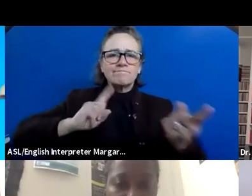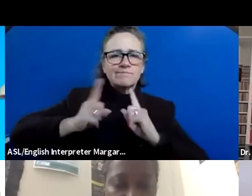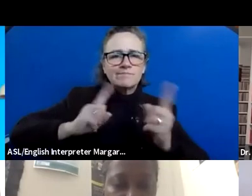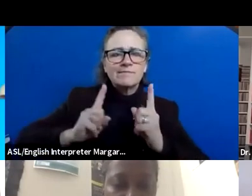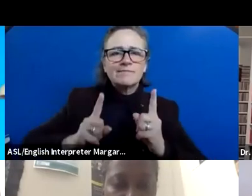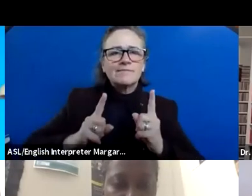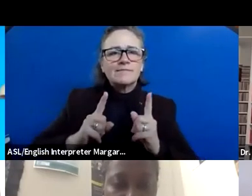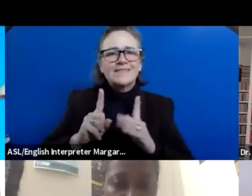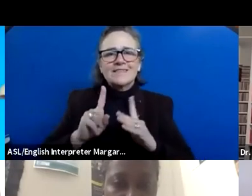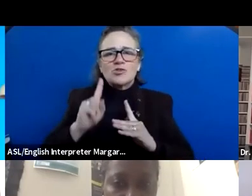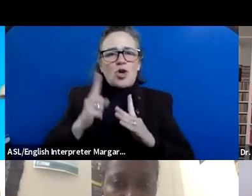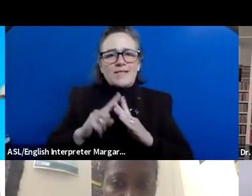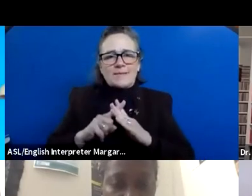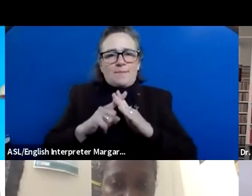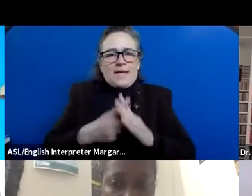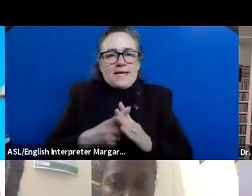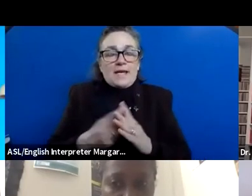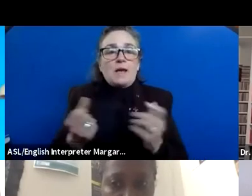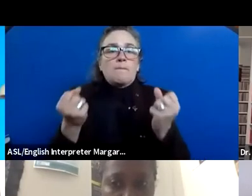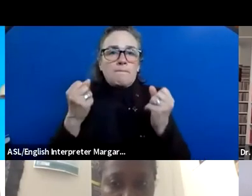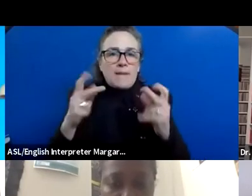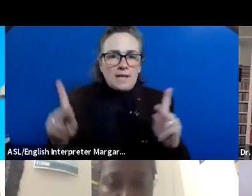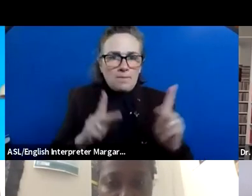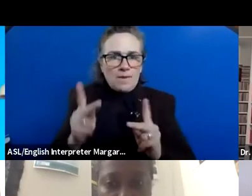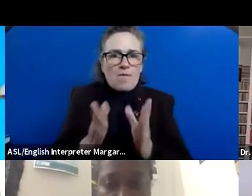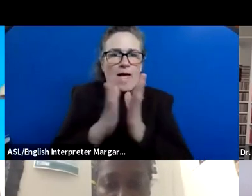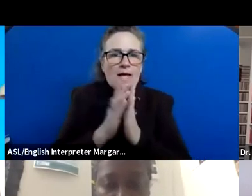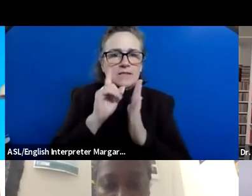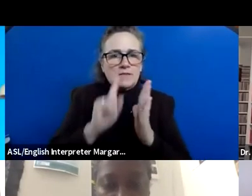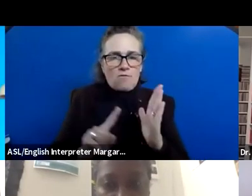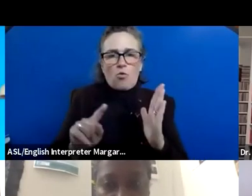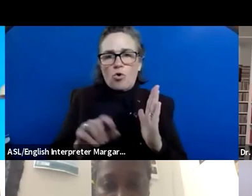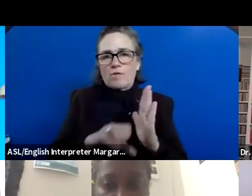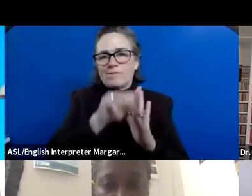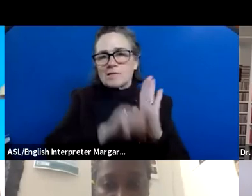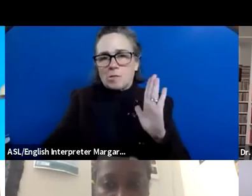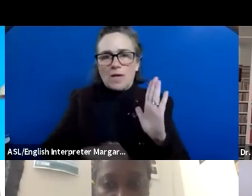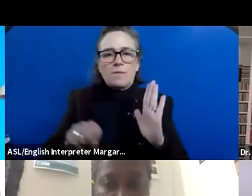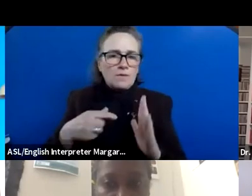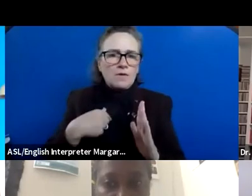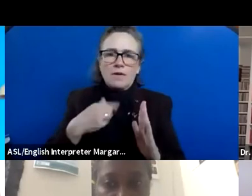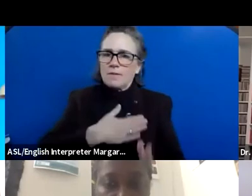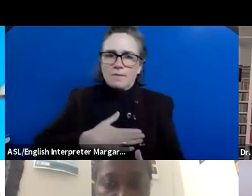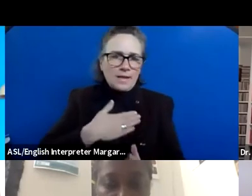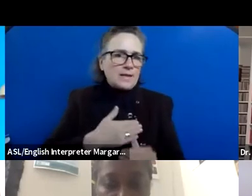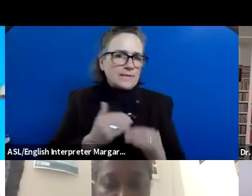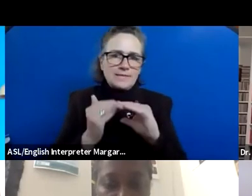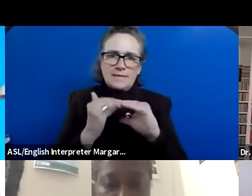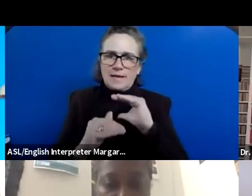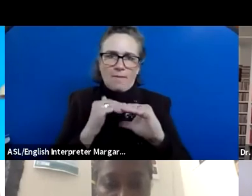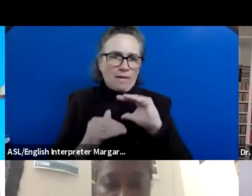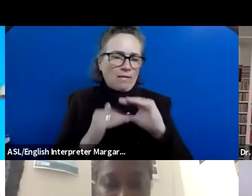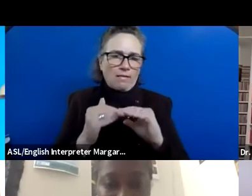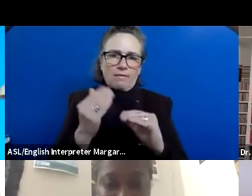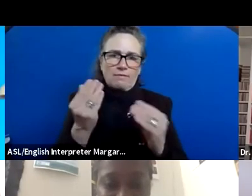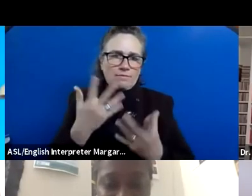and I think you can just contact me. I've put my email in there, and we will make that available. People have been